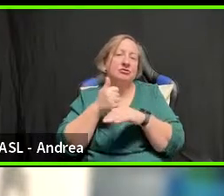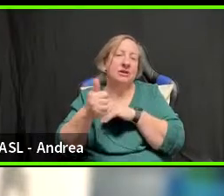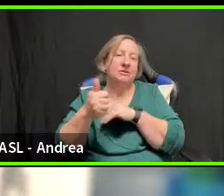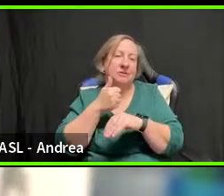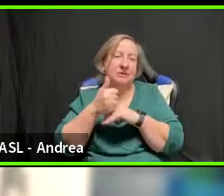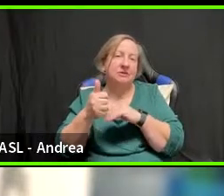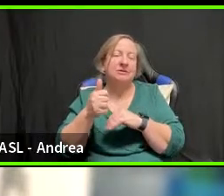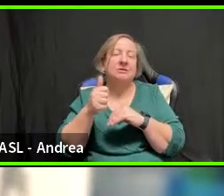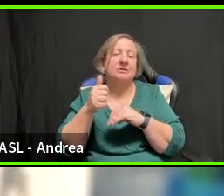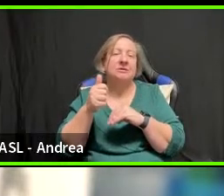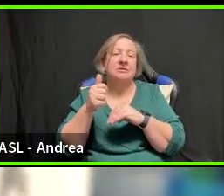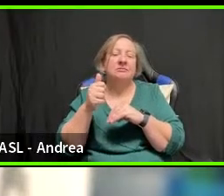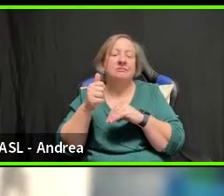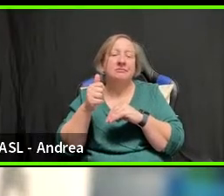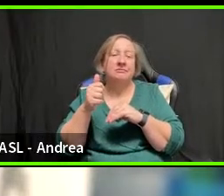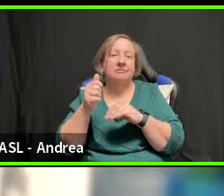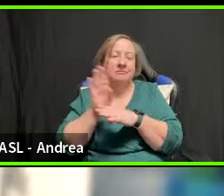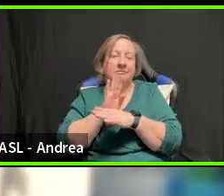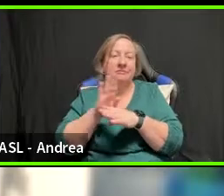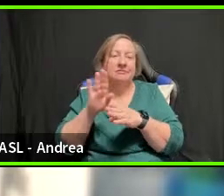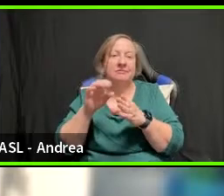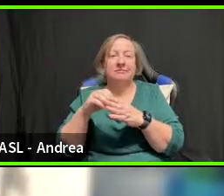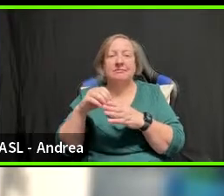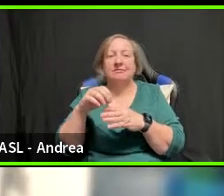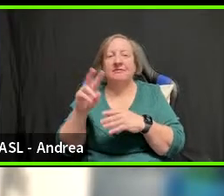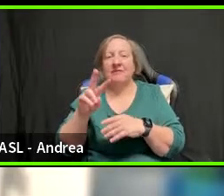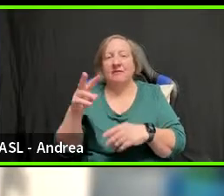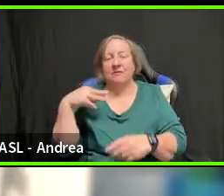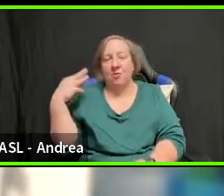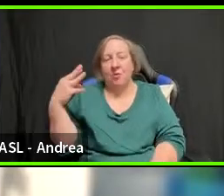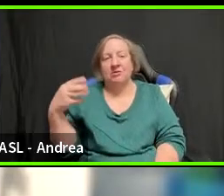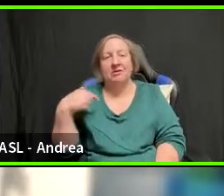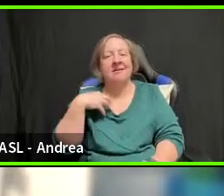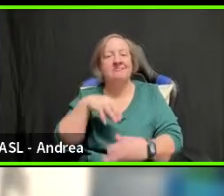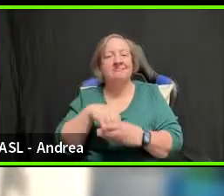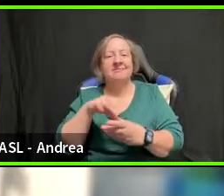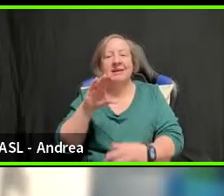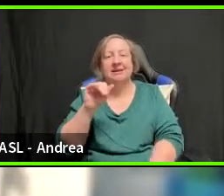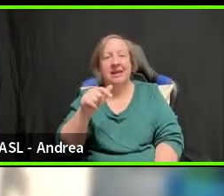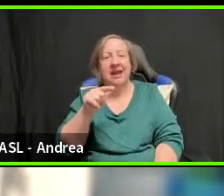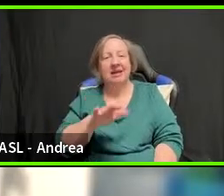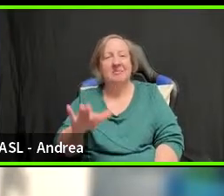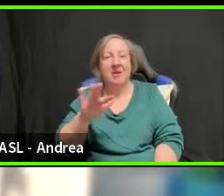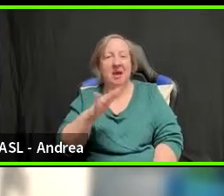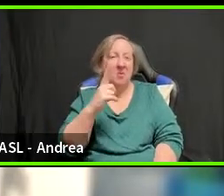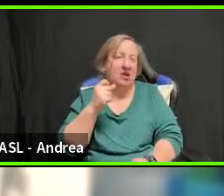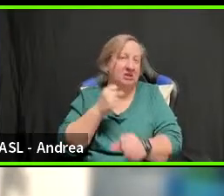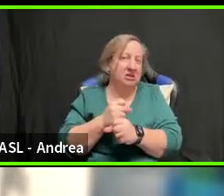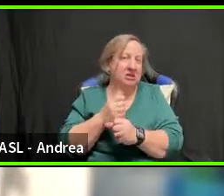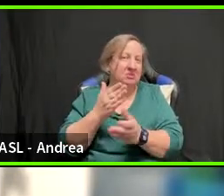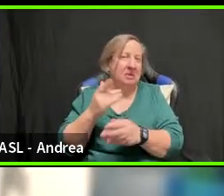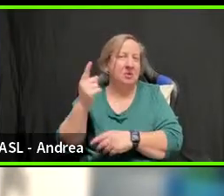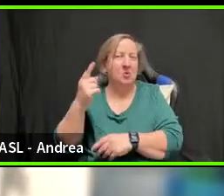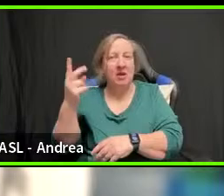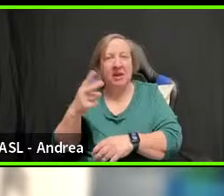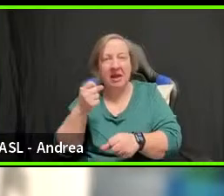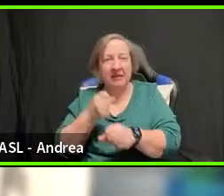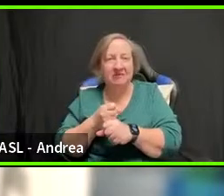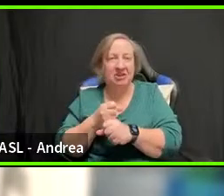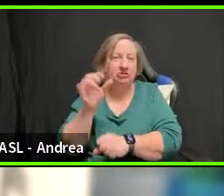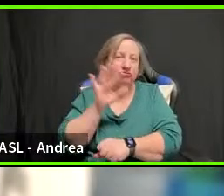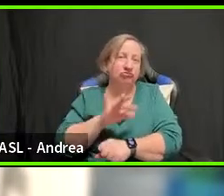brokerage over in Vancouver, Washington. I've been on the CAG for about a year now, year and a half, somewhere in that